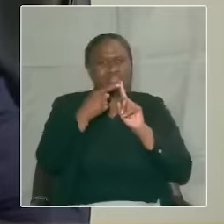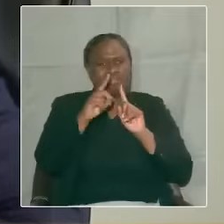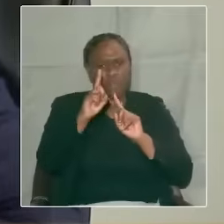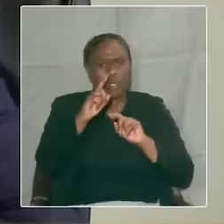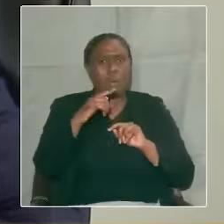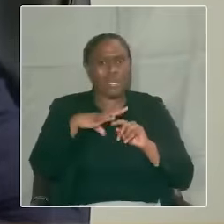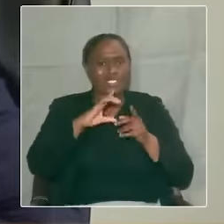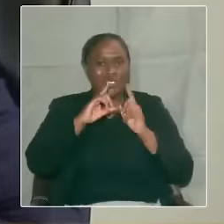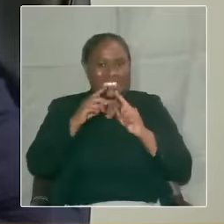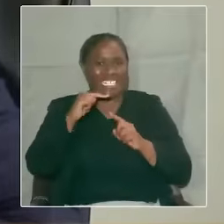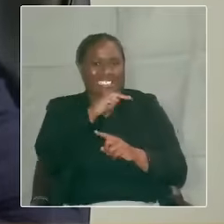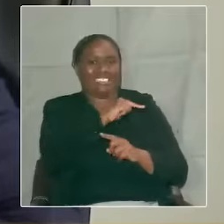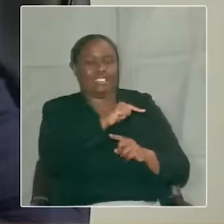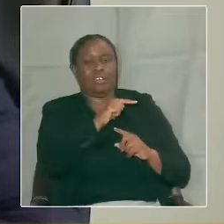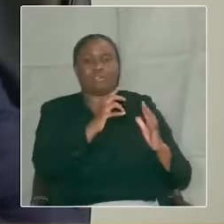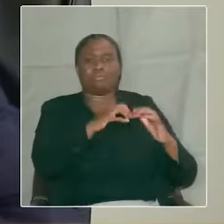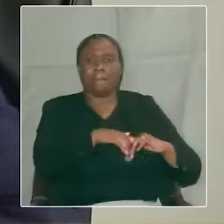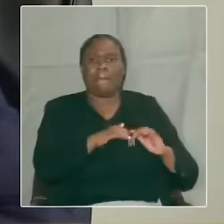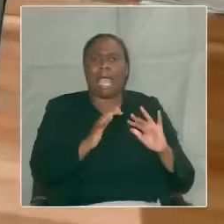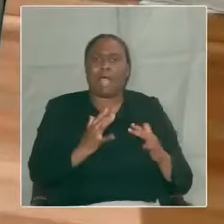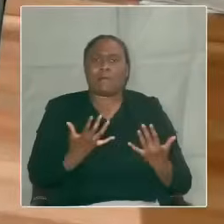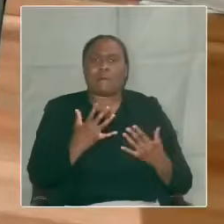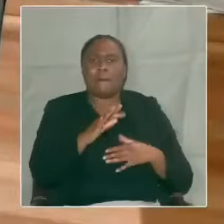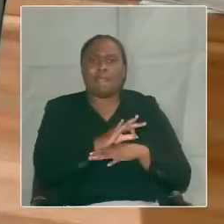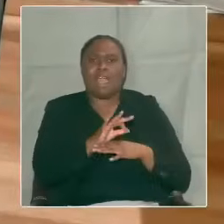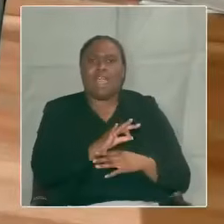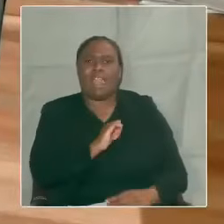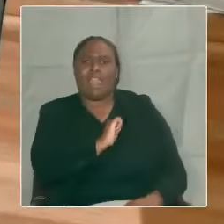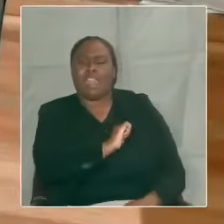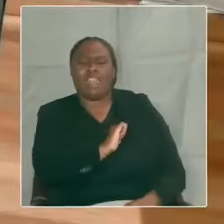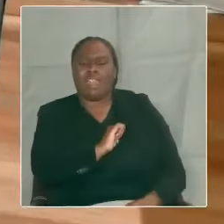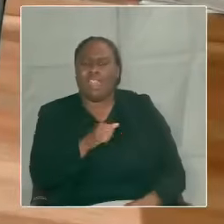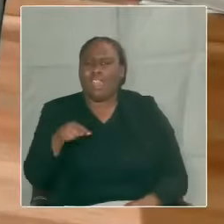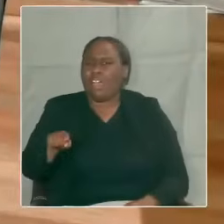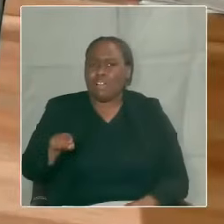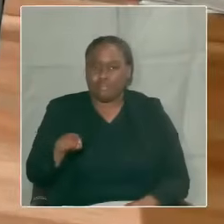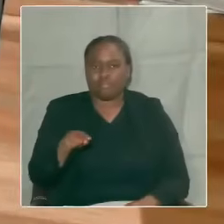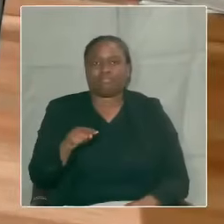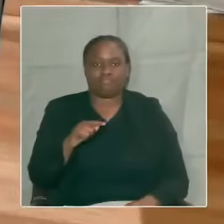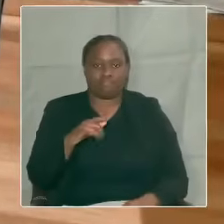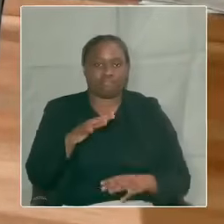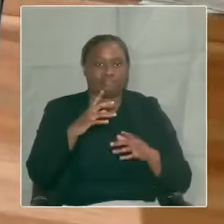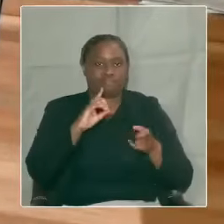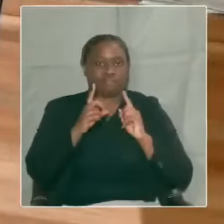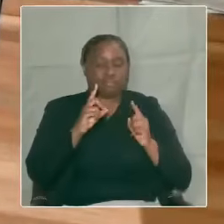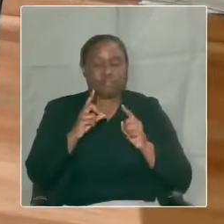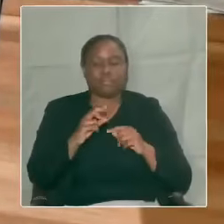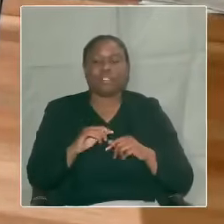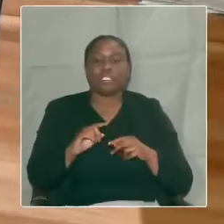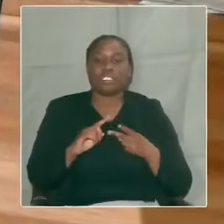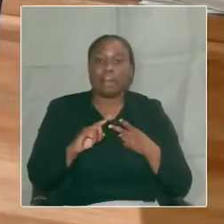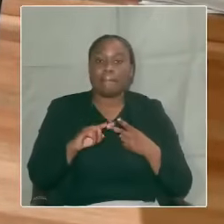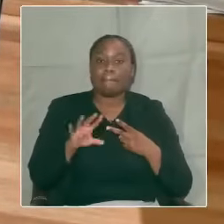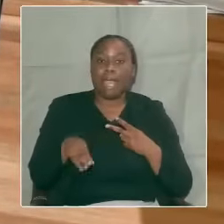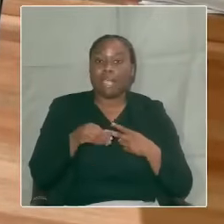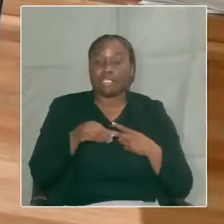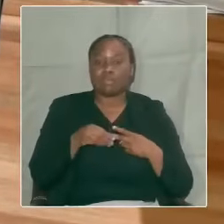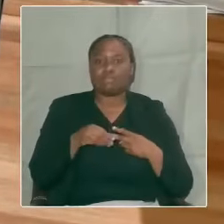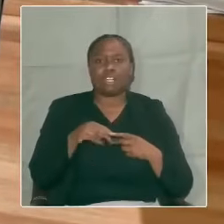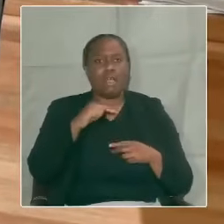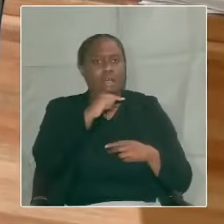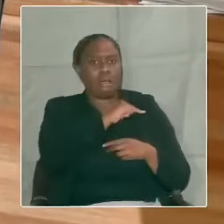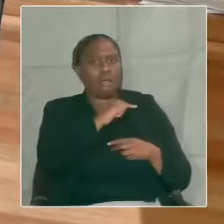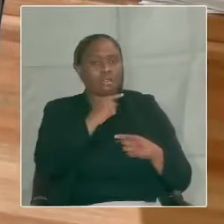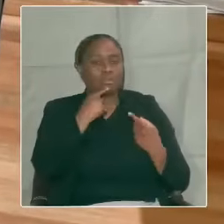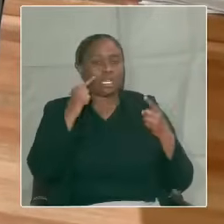the disbandment plan. But then we then put also a summary of the